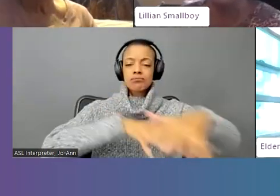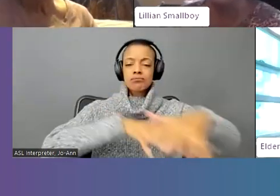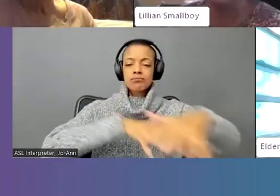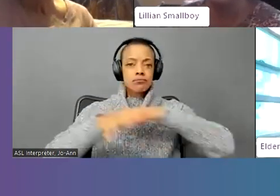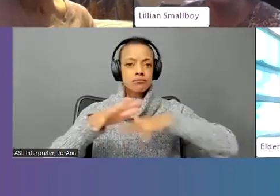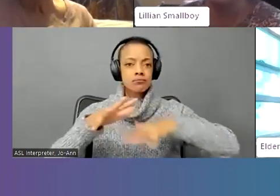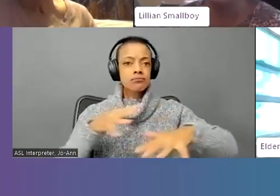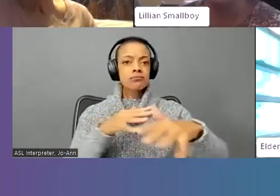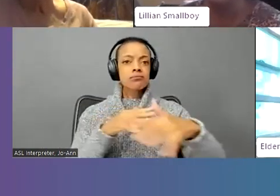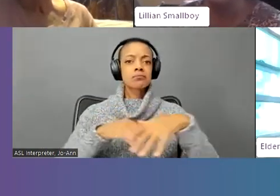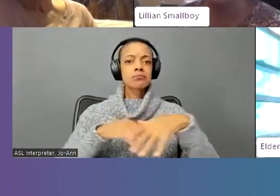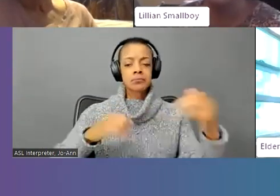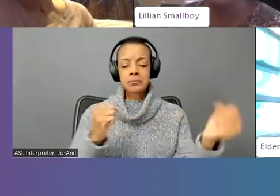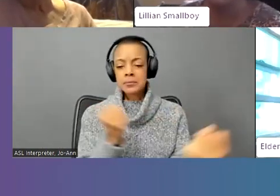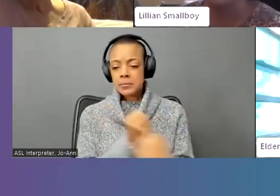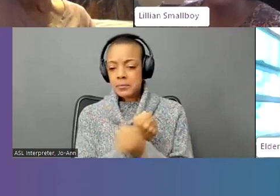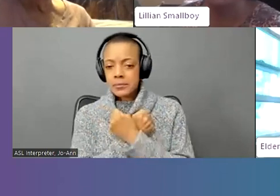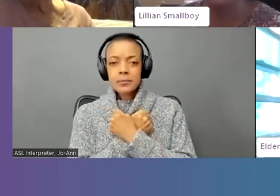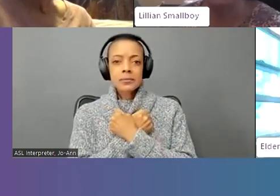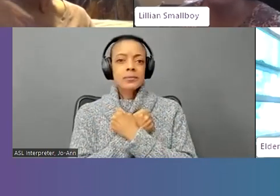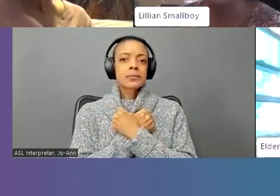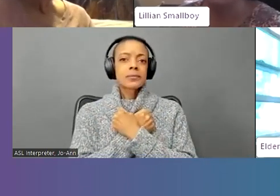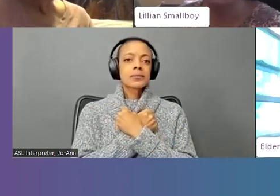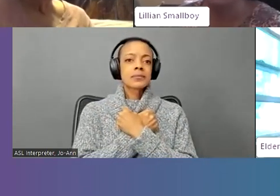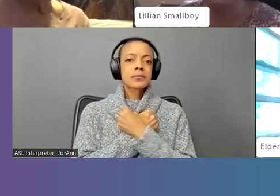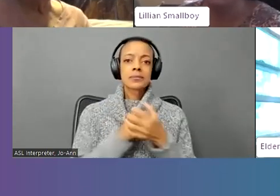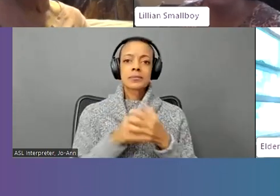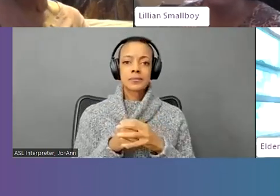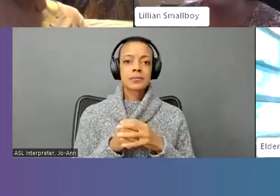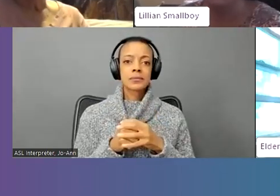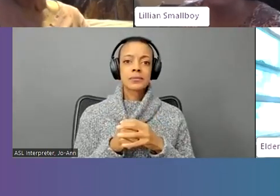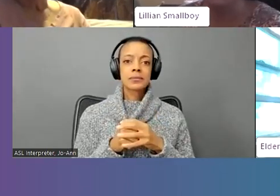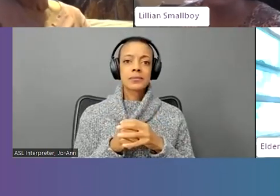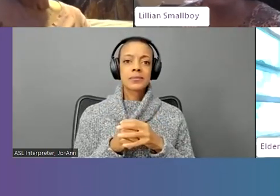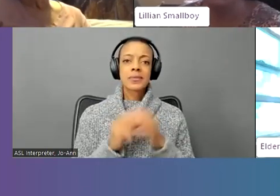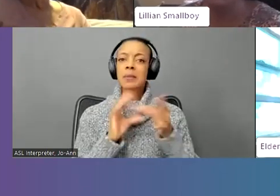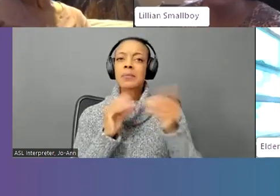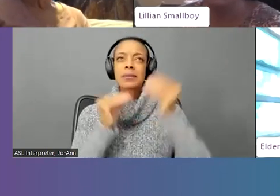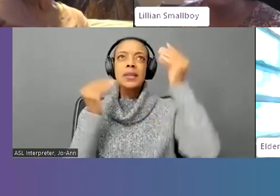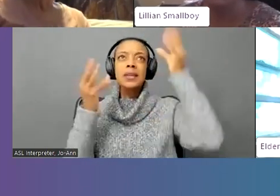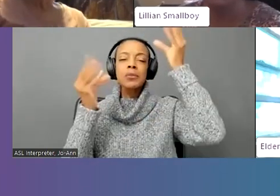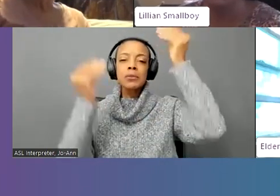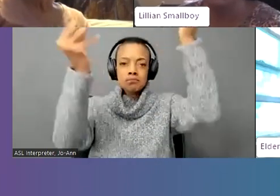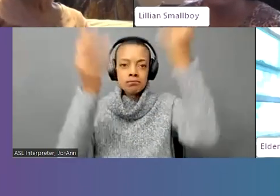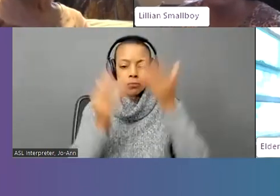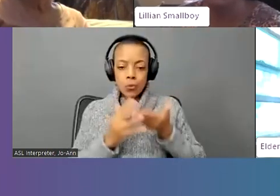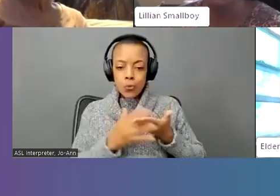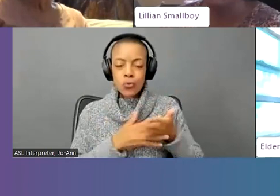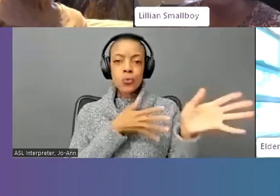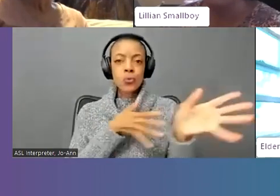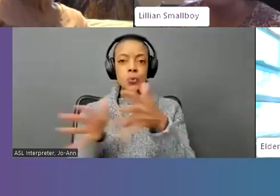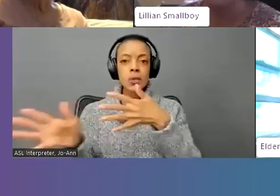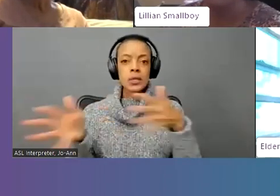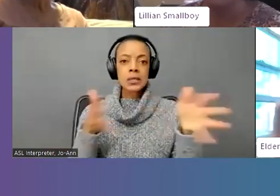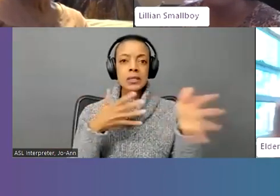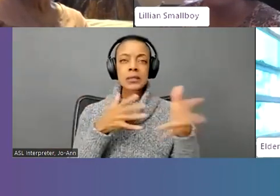kindly and gently with love, that the Creator has sent those messages to us. And so we say thank you to